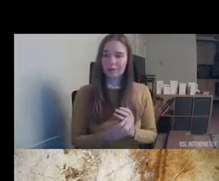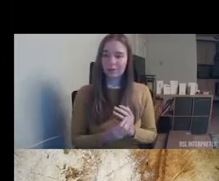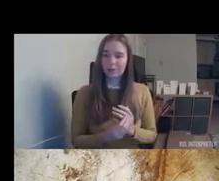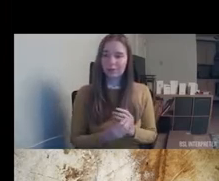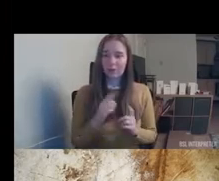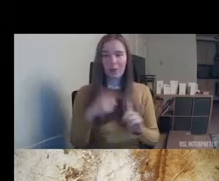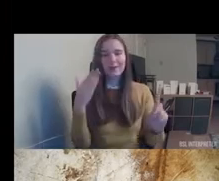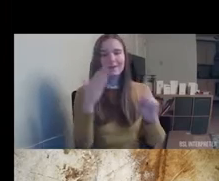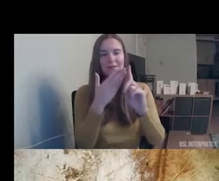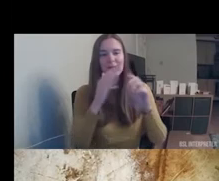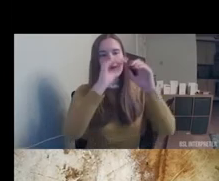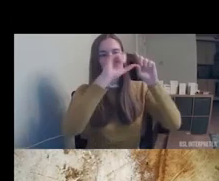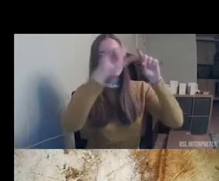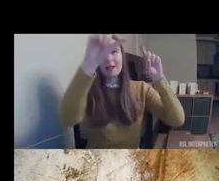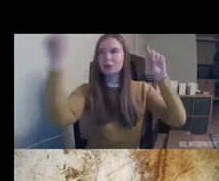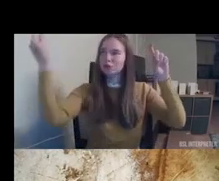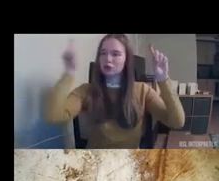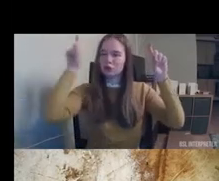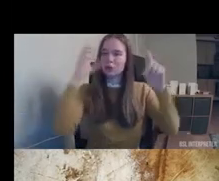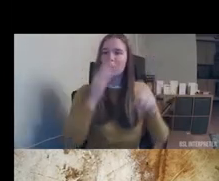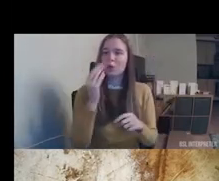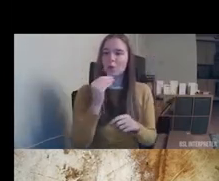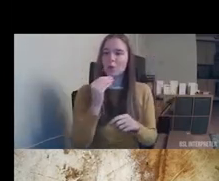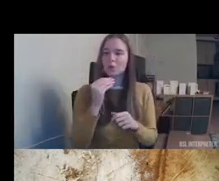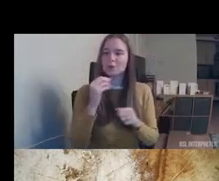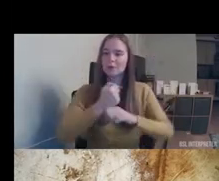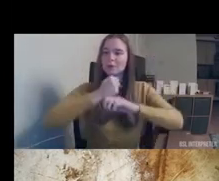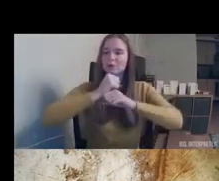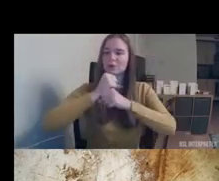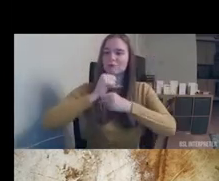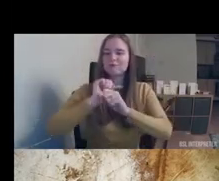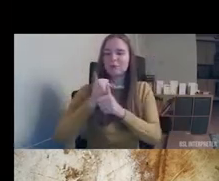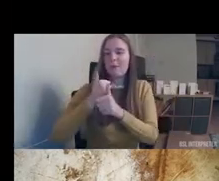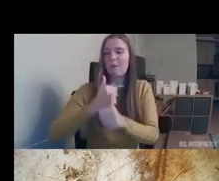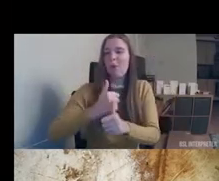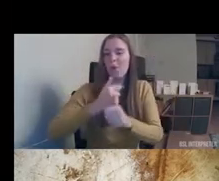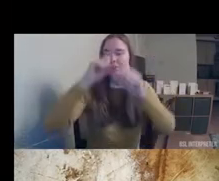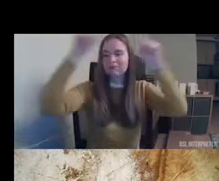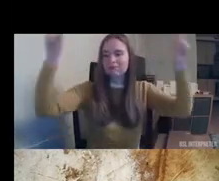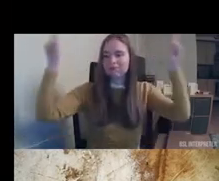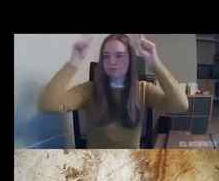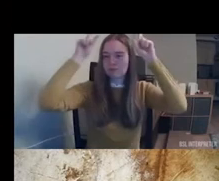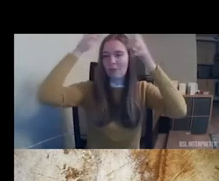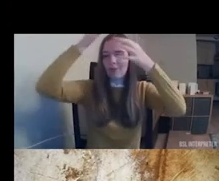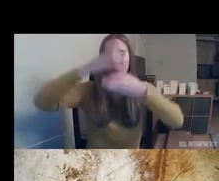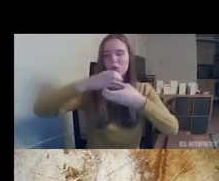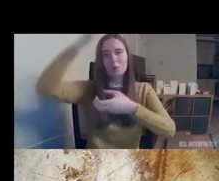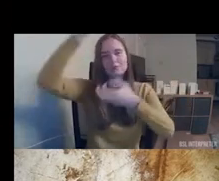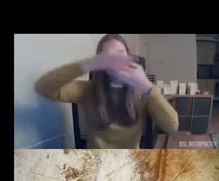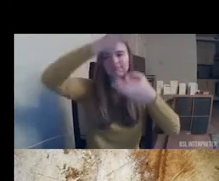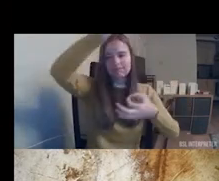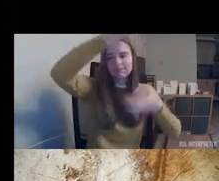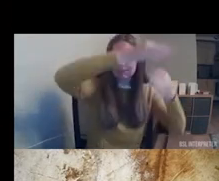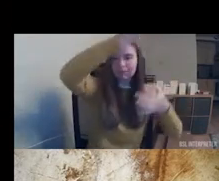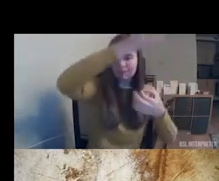that we then used as our support for the hanging stones and distributed